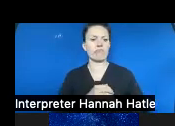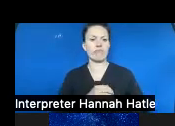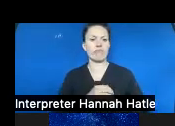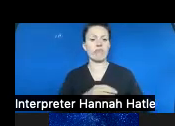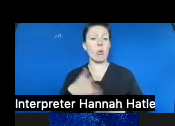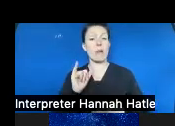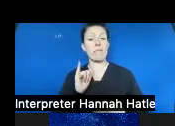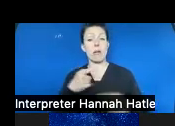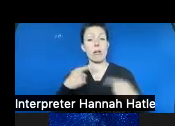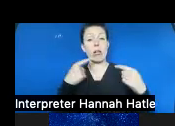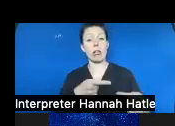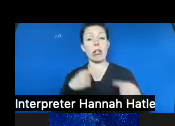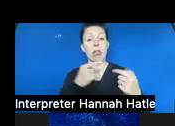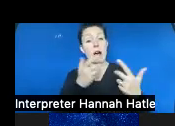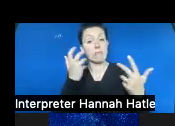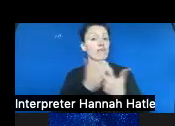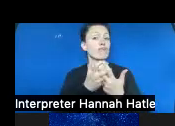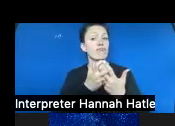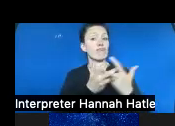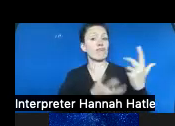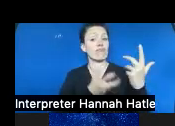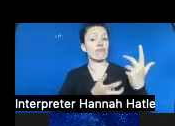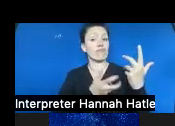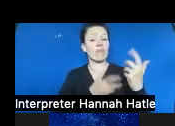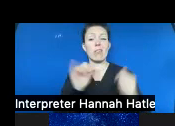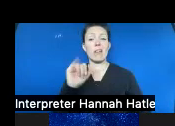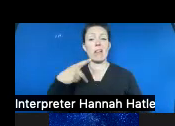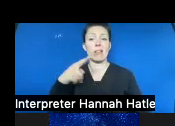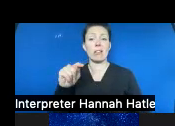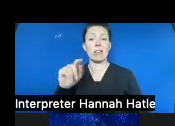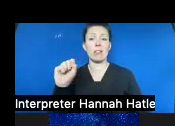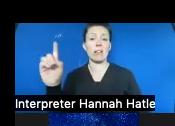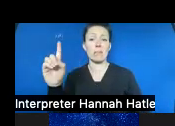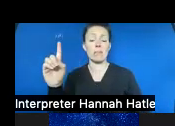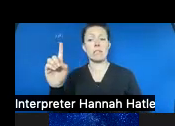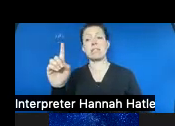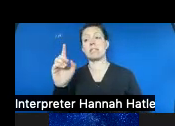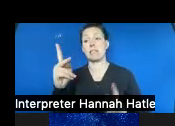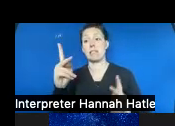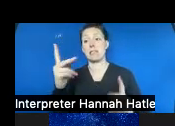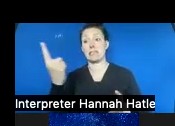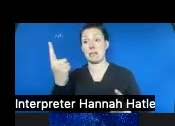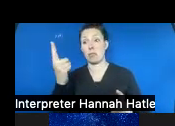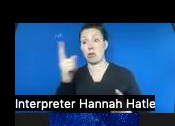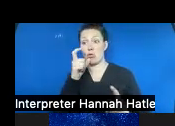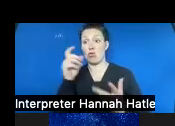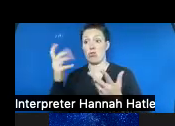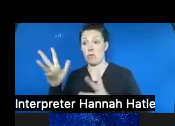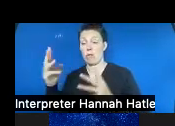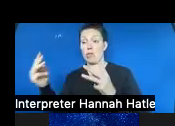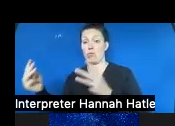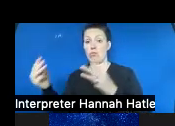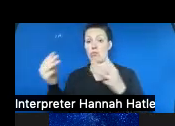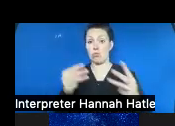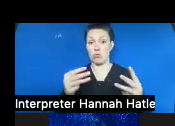The PTSD of sex trafficking is much like a veteran returning from war or domestic violence. It's very difficult to